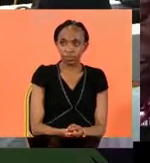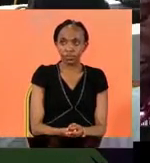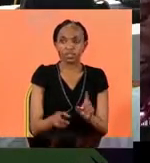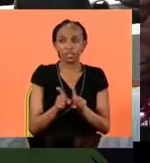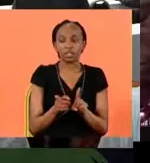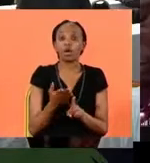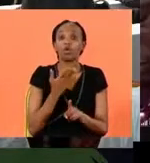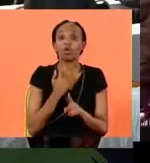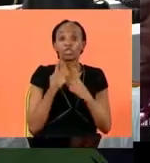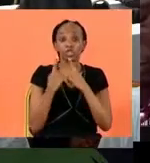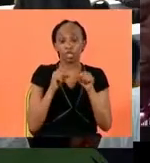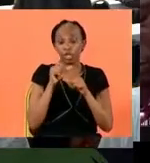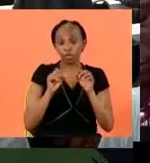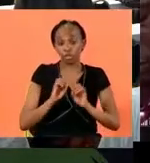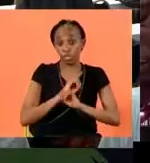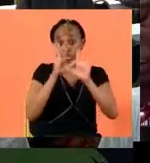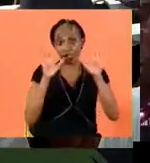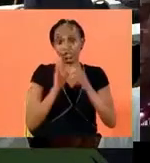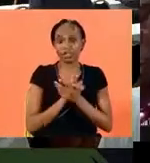to talk about transparency